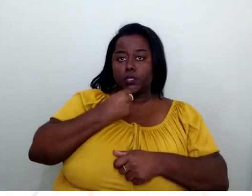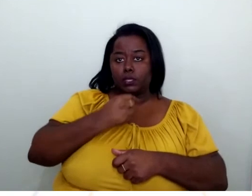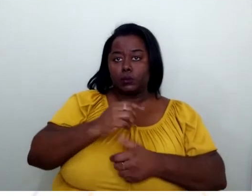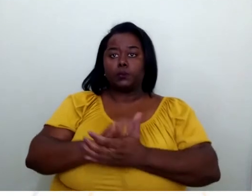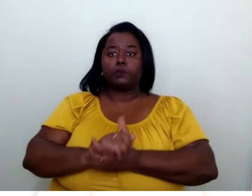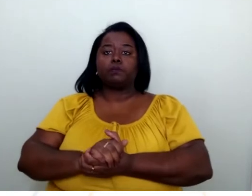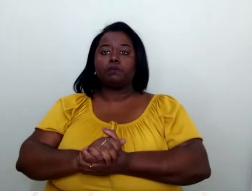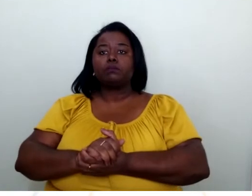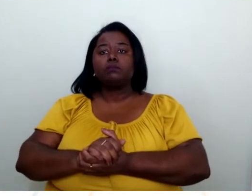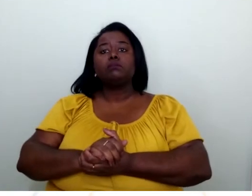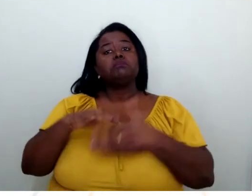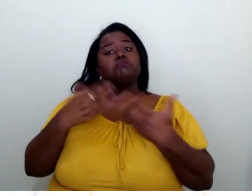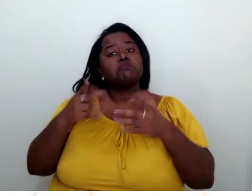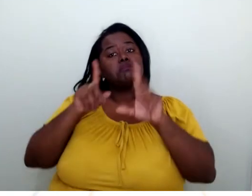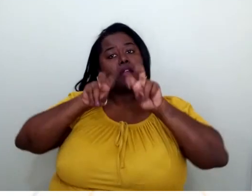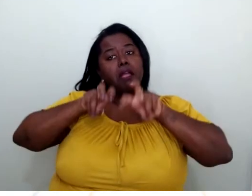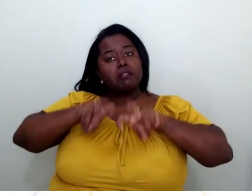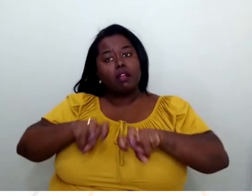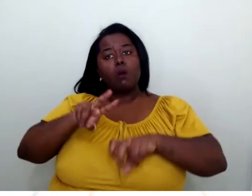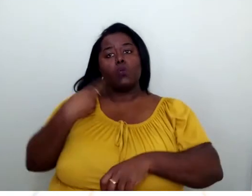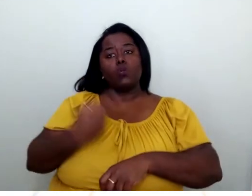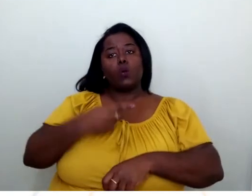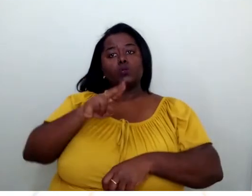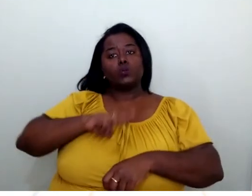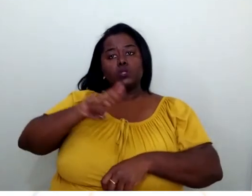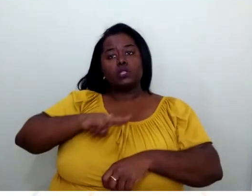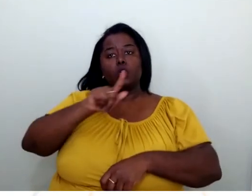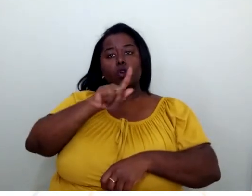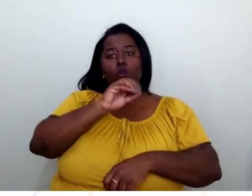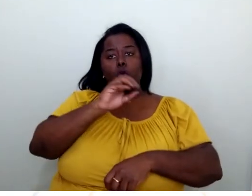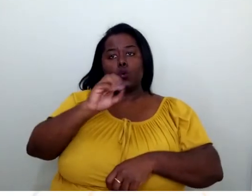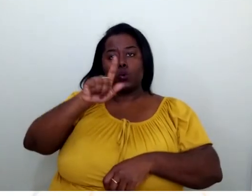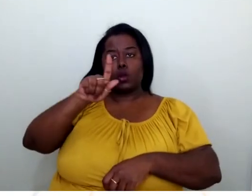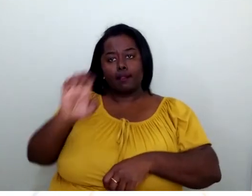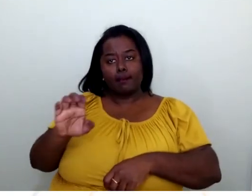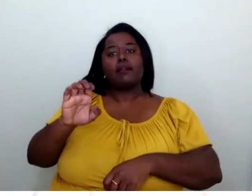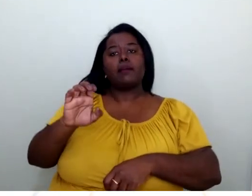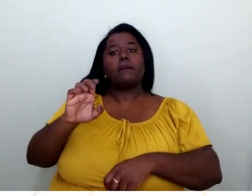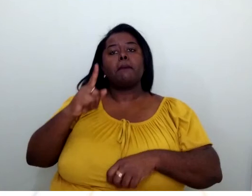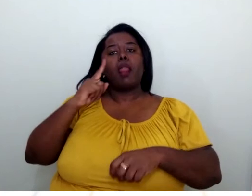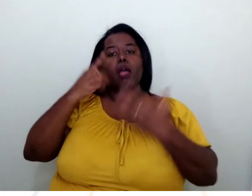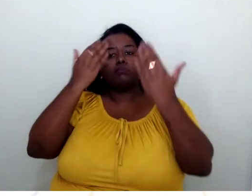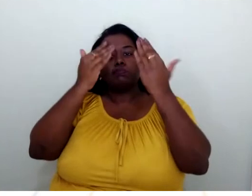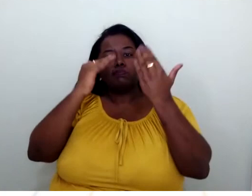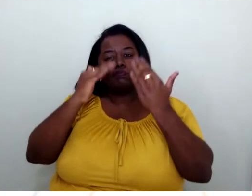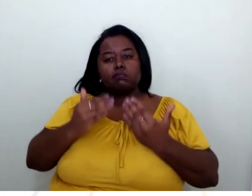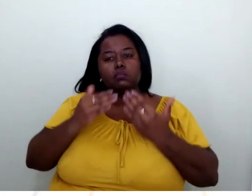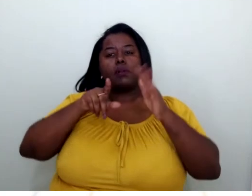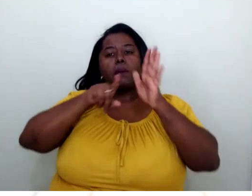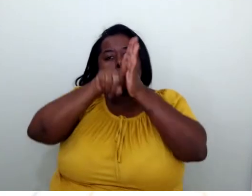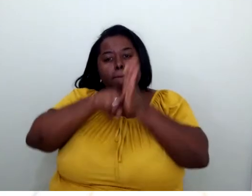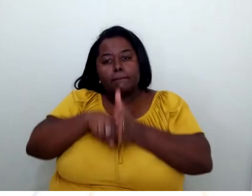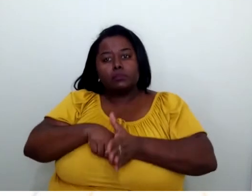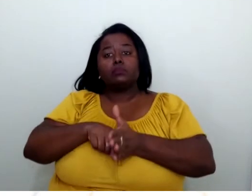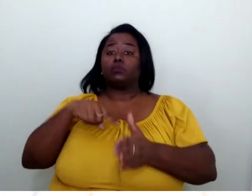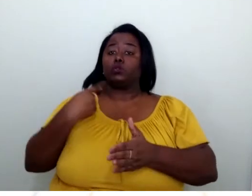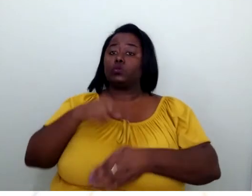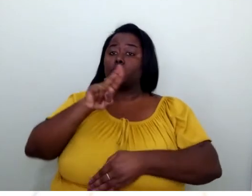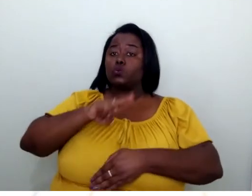in a practicum situation. So the objective of this research study was to investigate how a blended